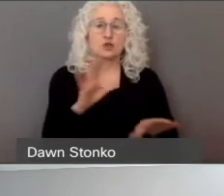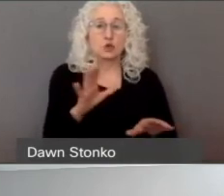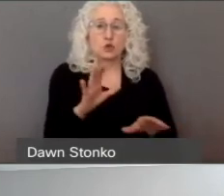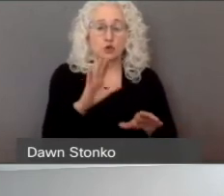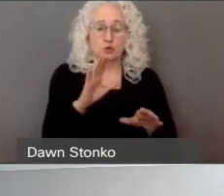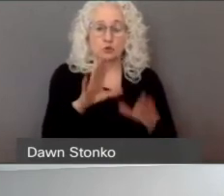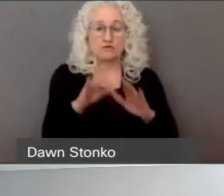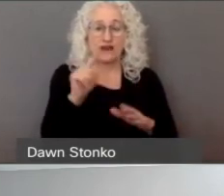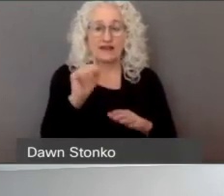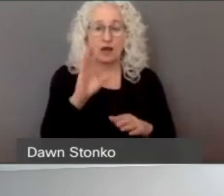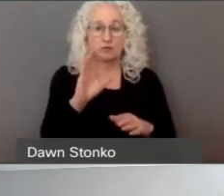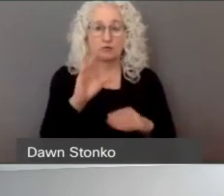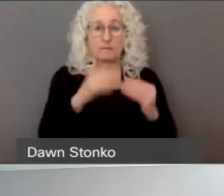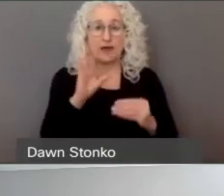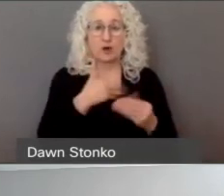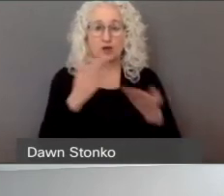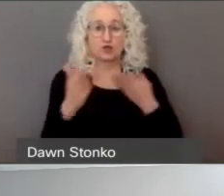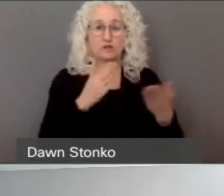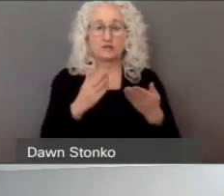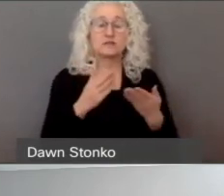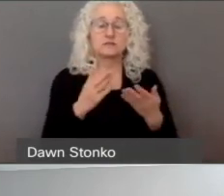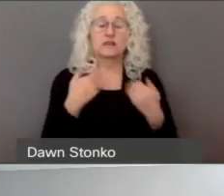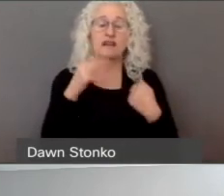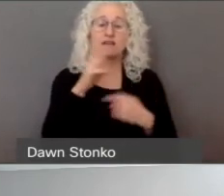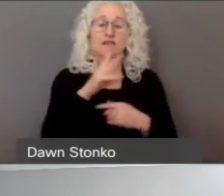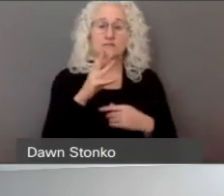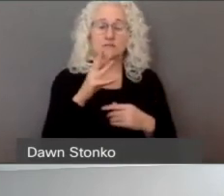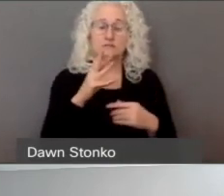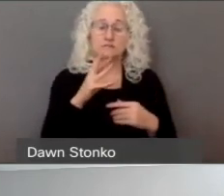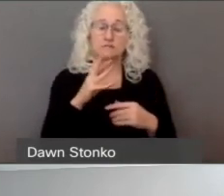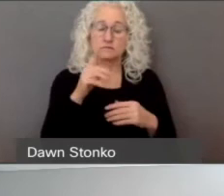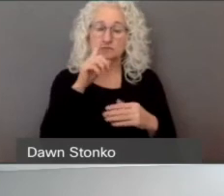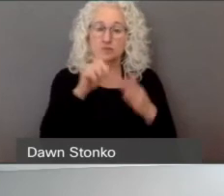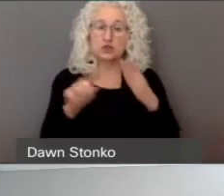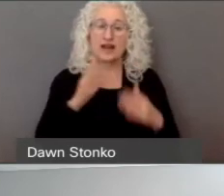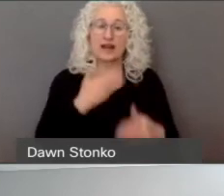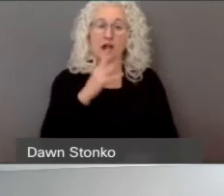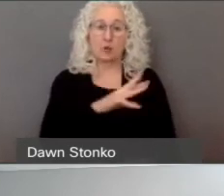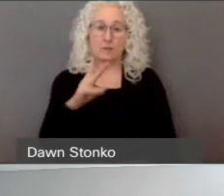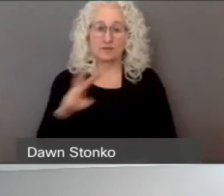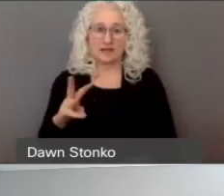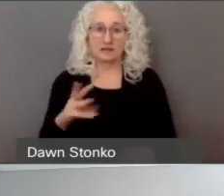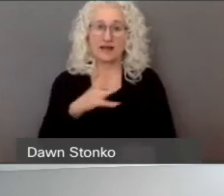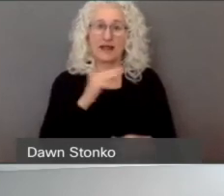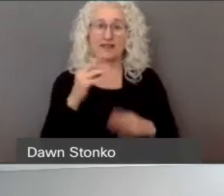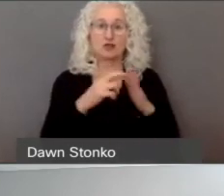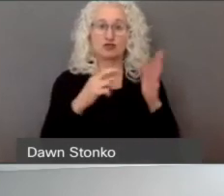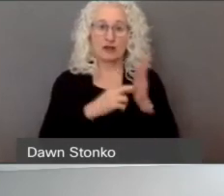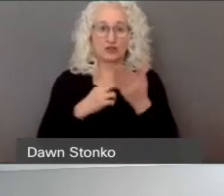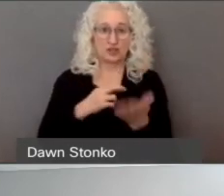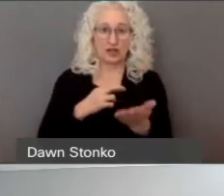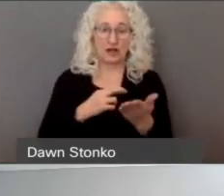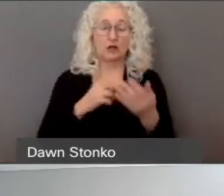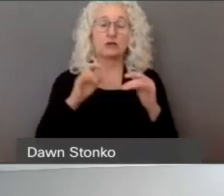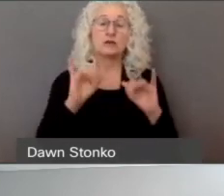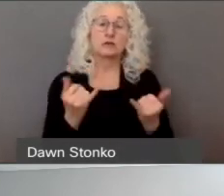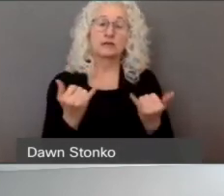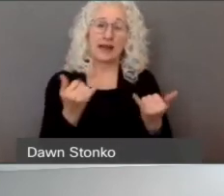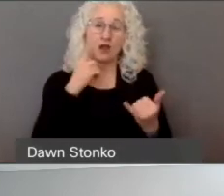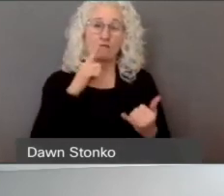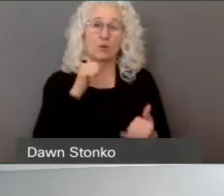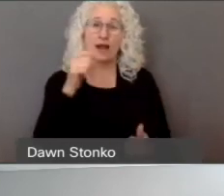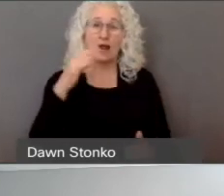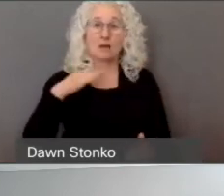and there is a registration routine on the website. Now, nonprofits, we